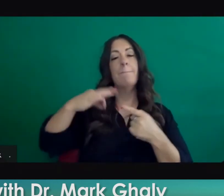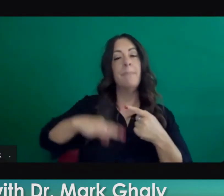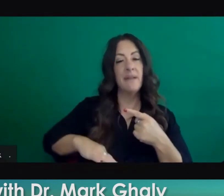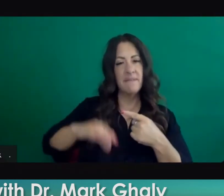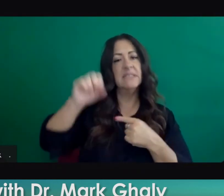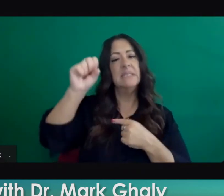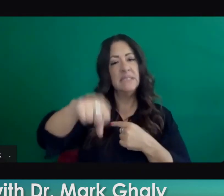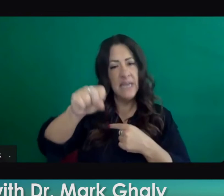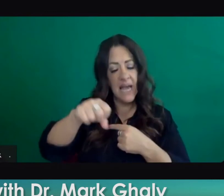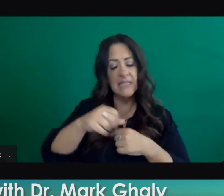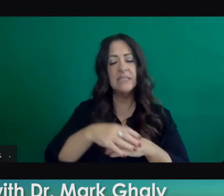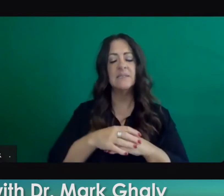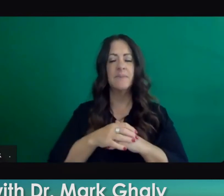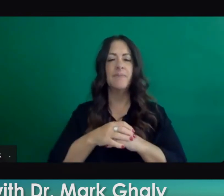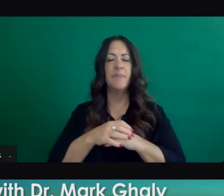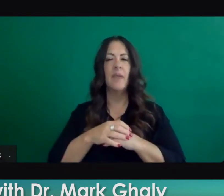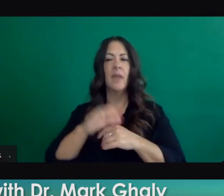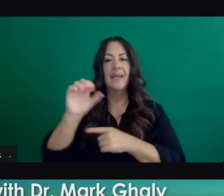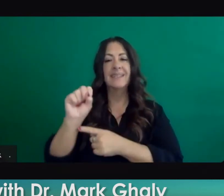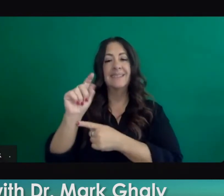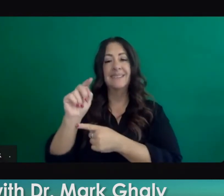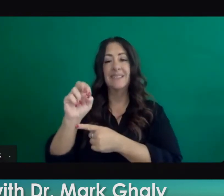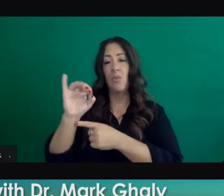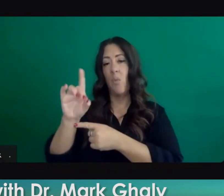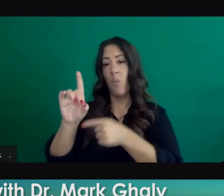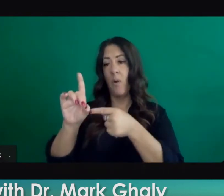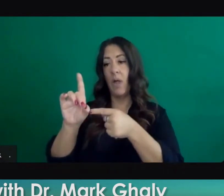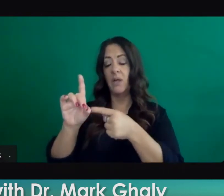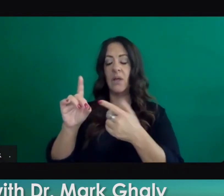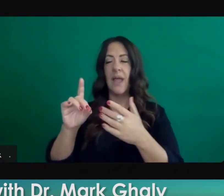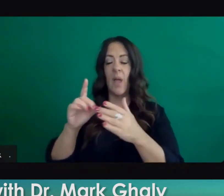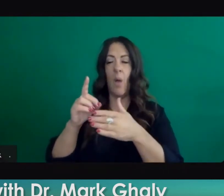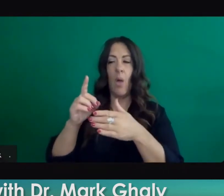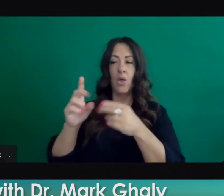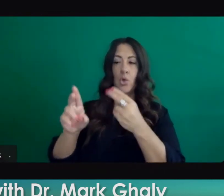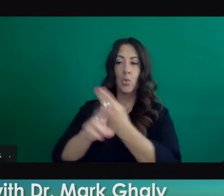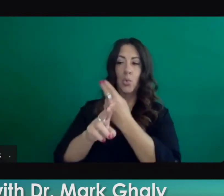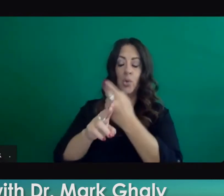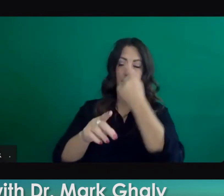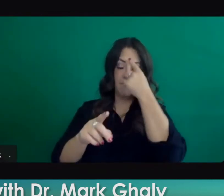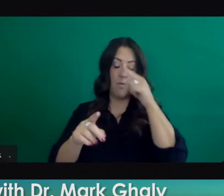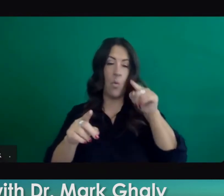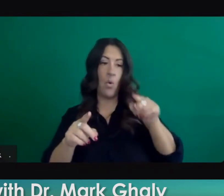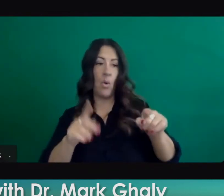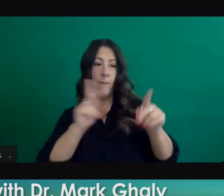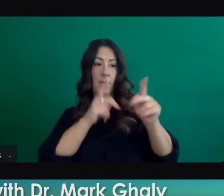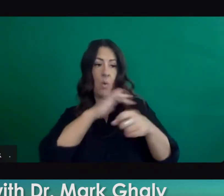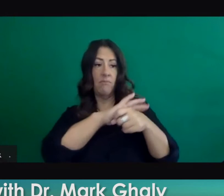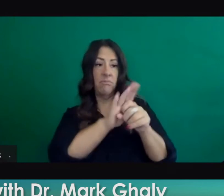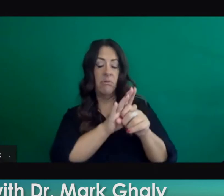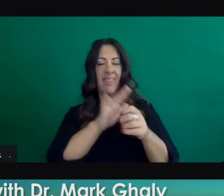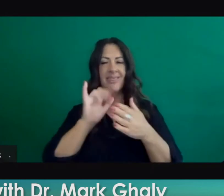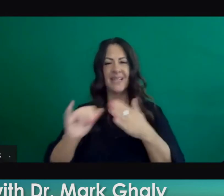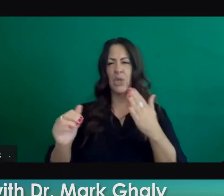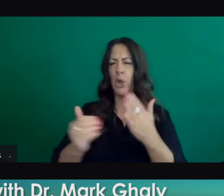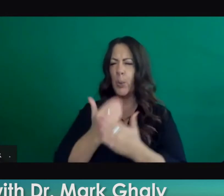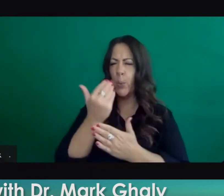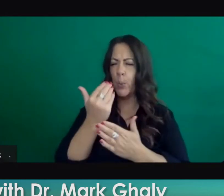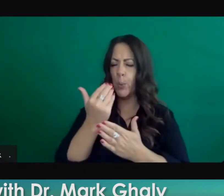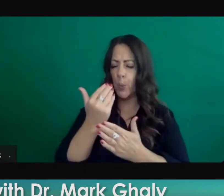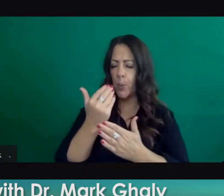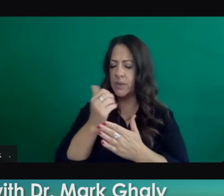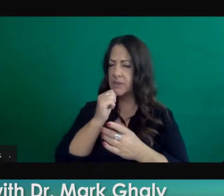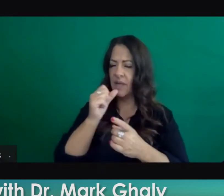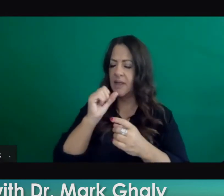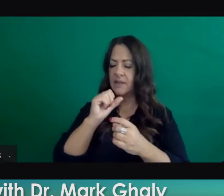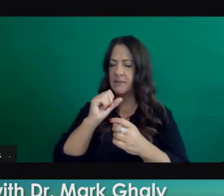that their role in treating COVID positive patients is one that's evolving. And like many of the other